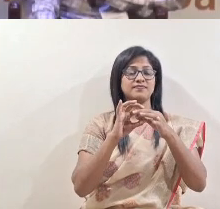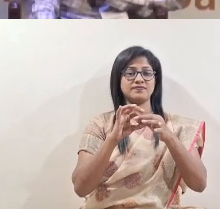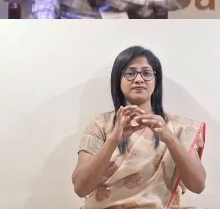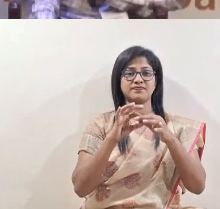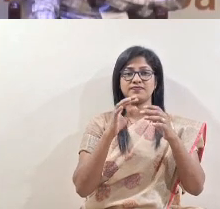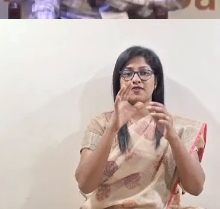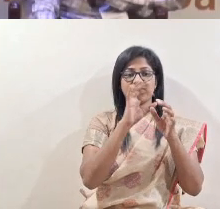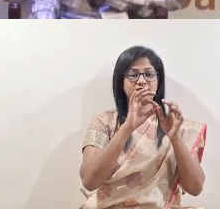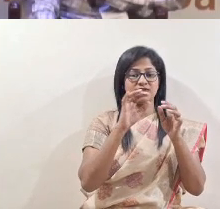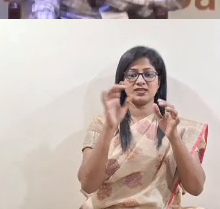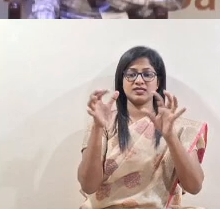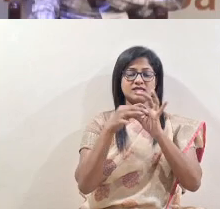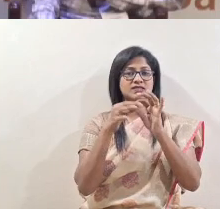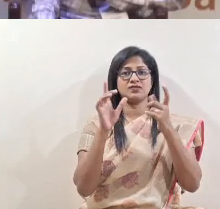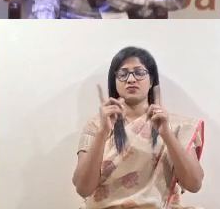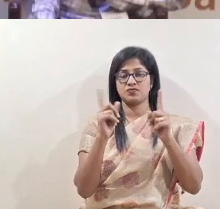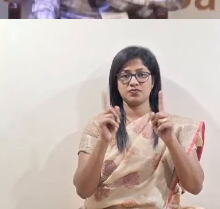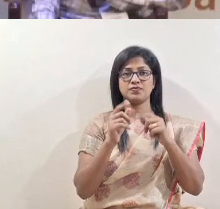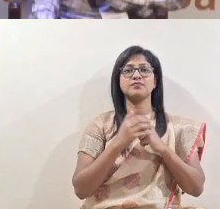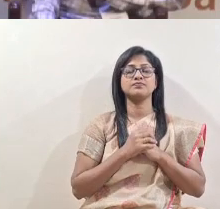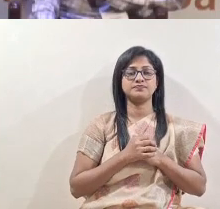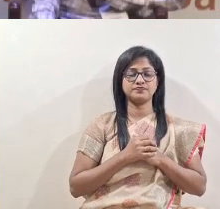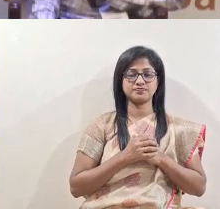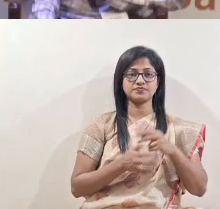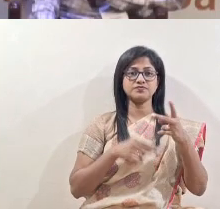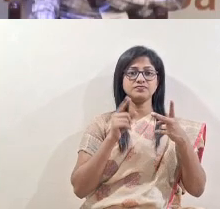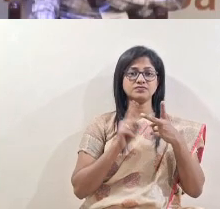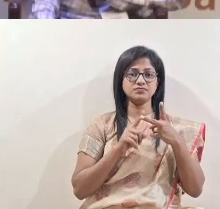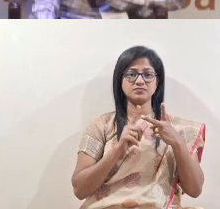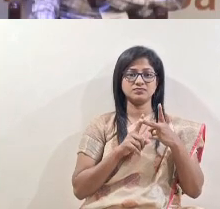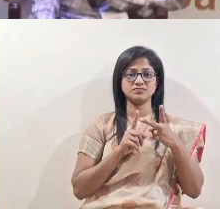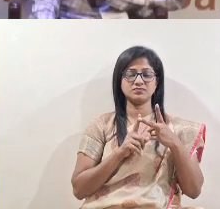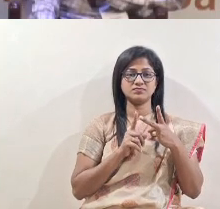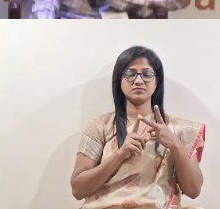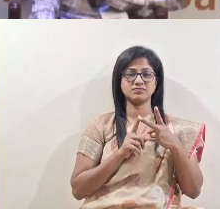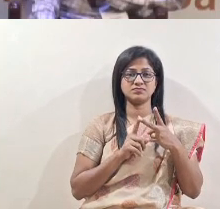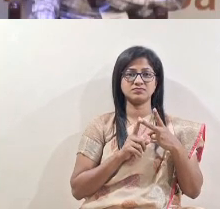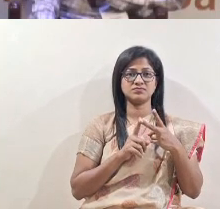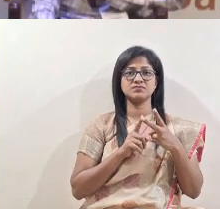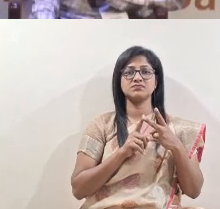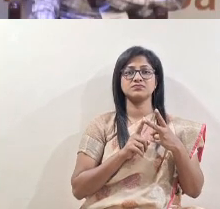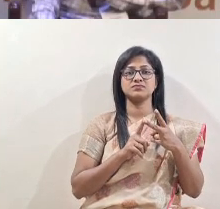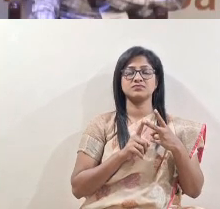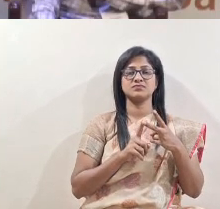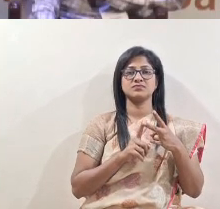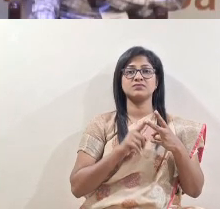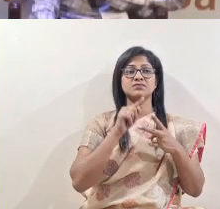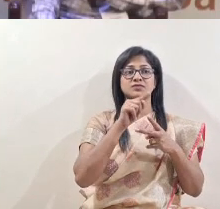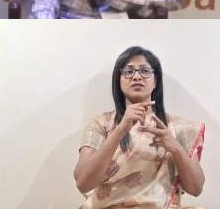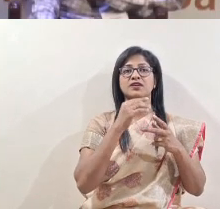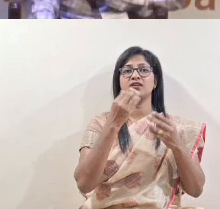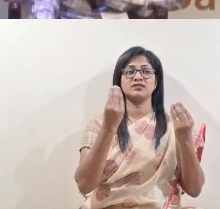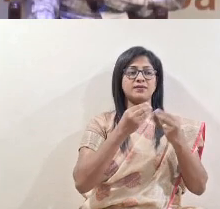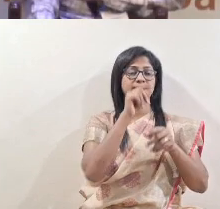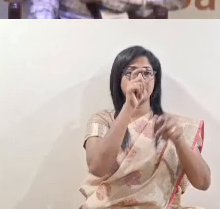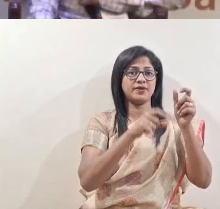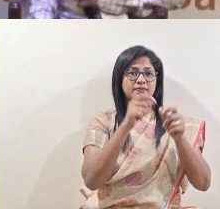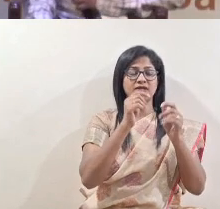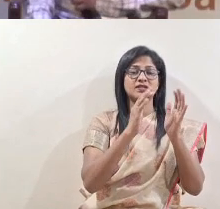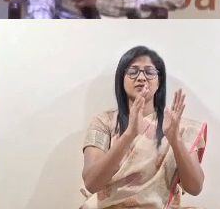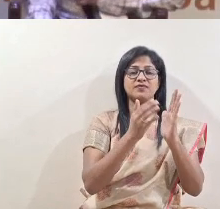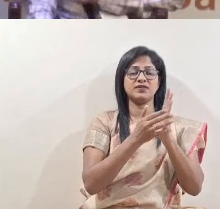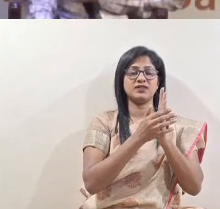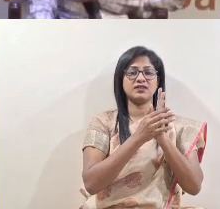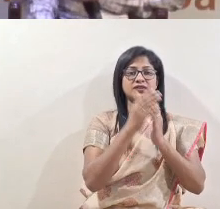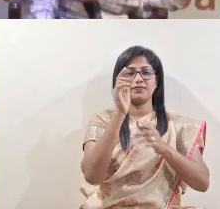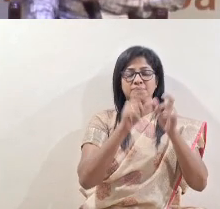right? Second, uh, people with different ability. I think that's another yes, one.